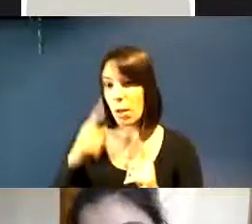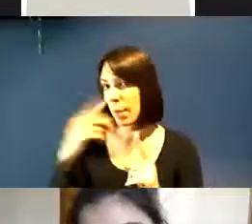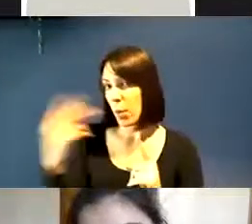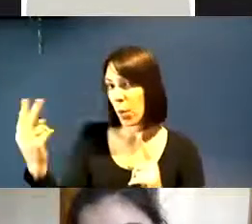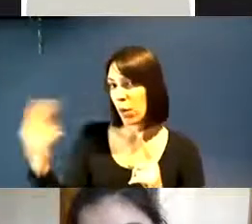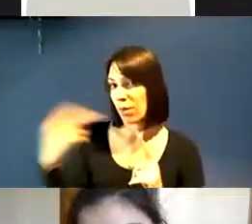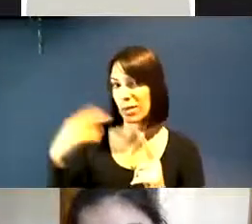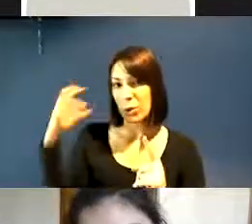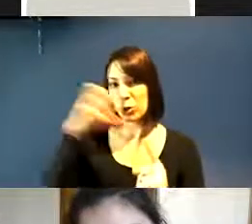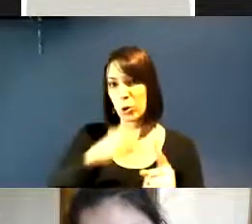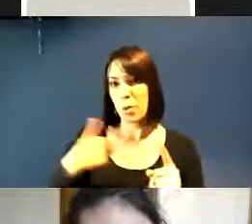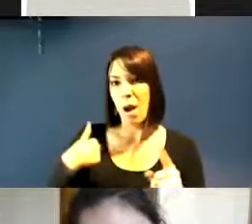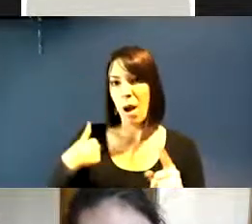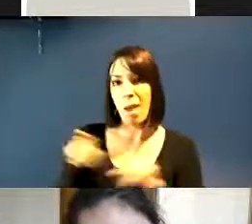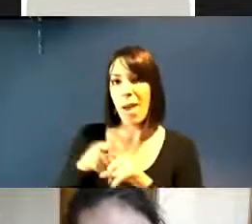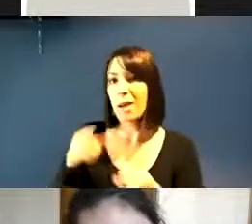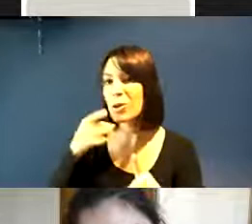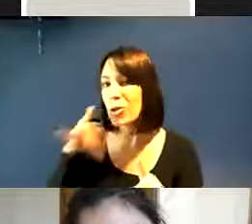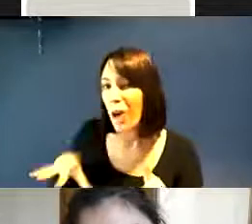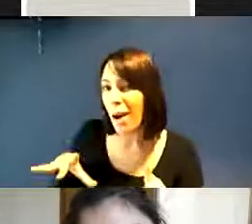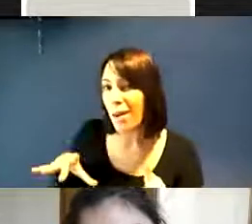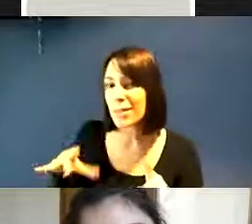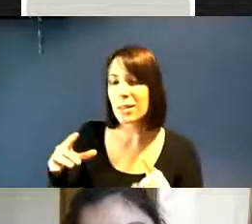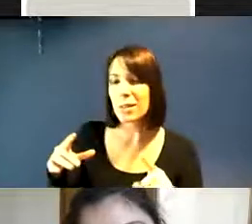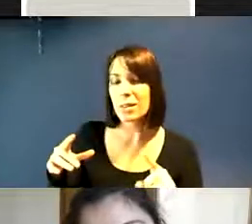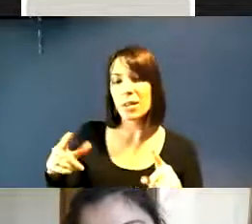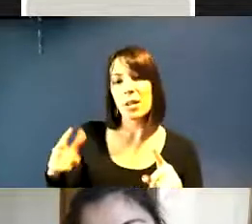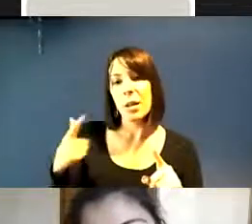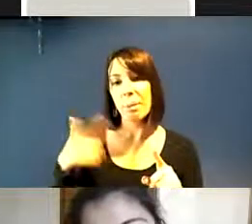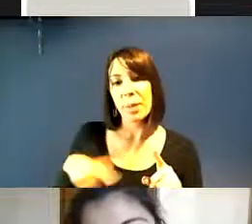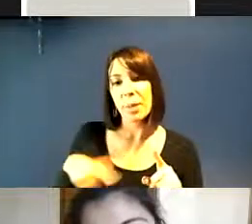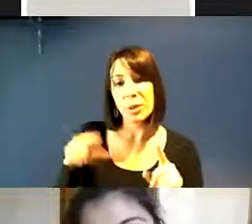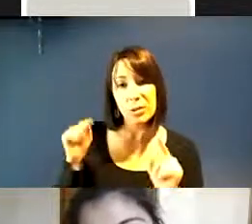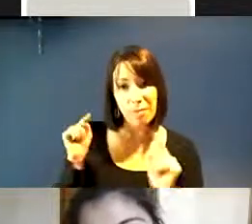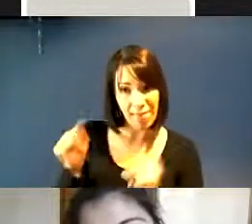childlike. Because of this, people like me